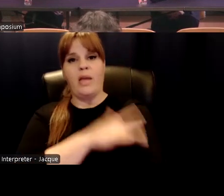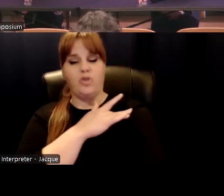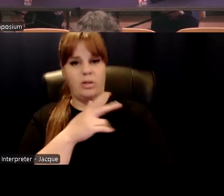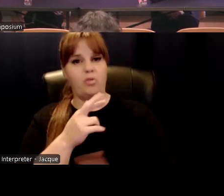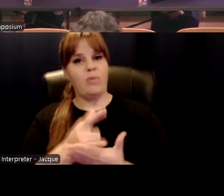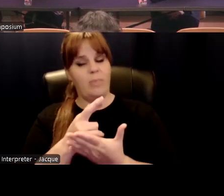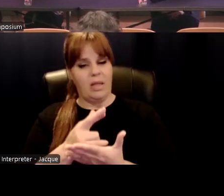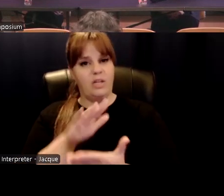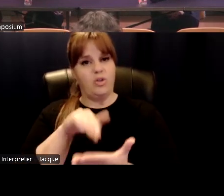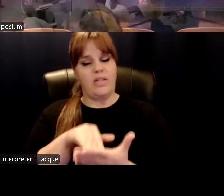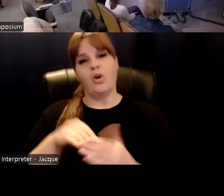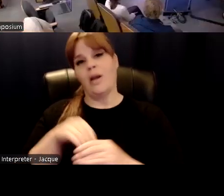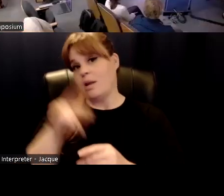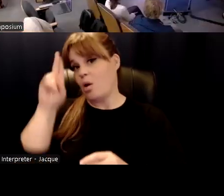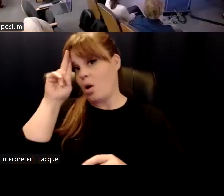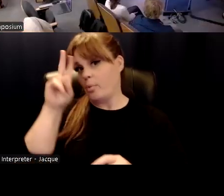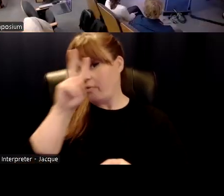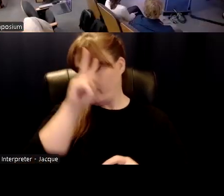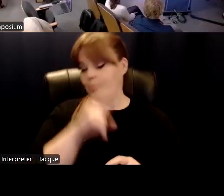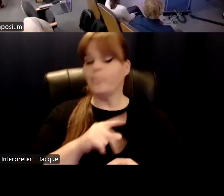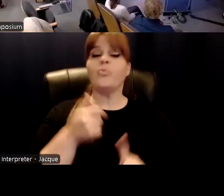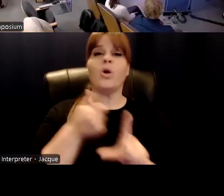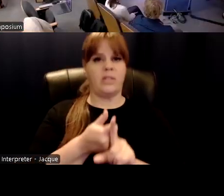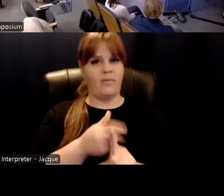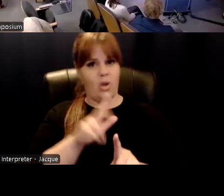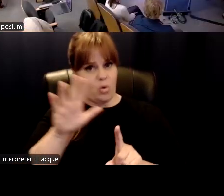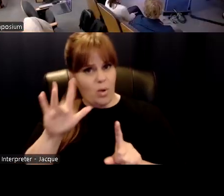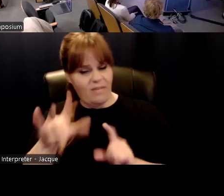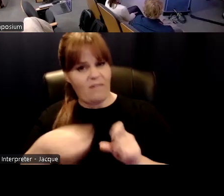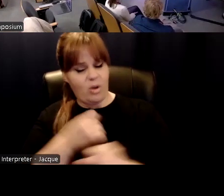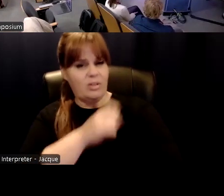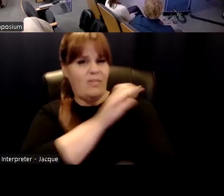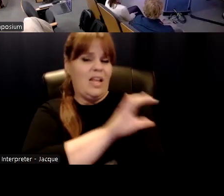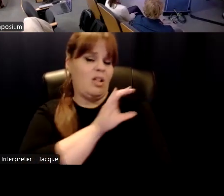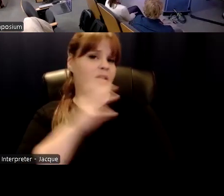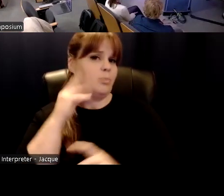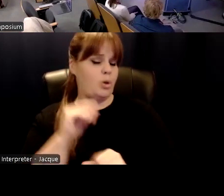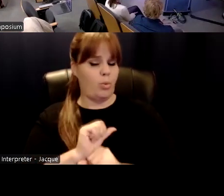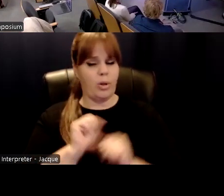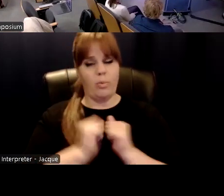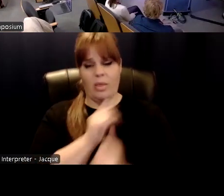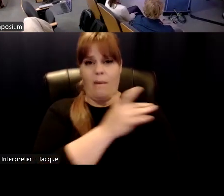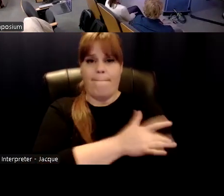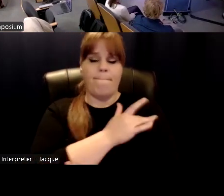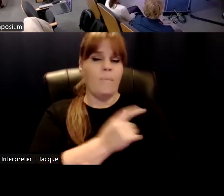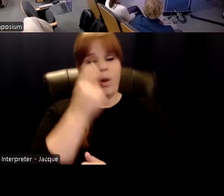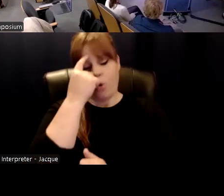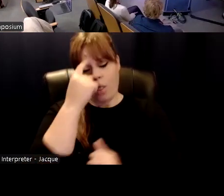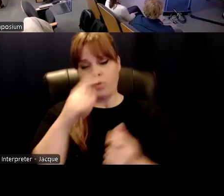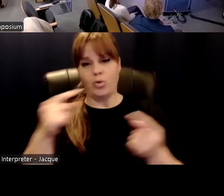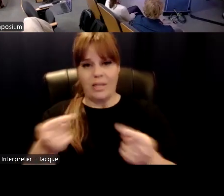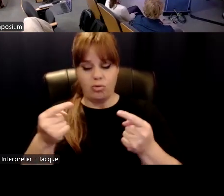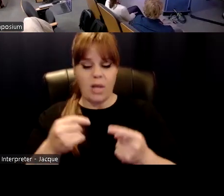Medical Center. She has 25 years of clinical experience working with patients and neurological injuries and